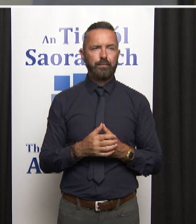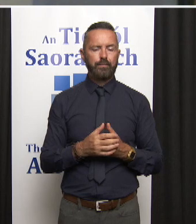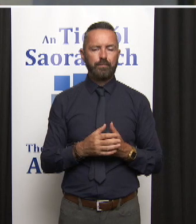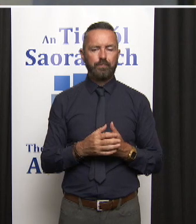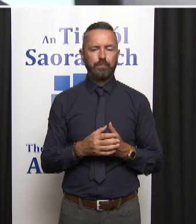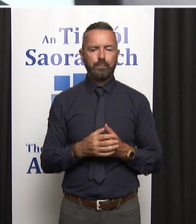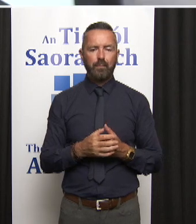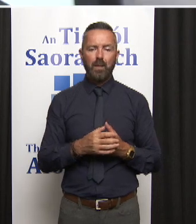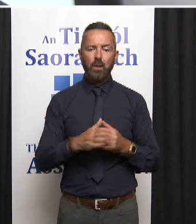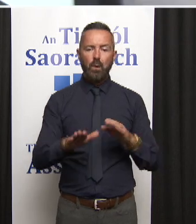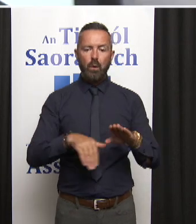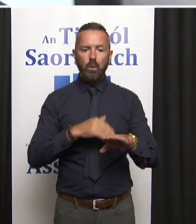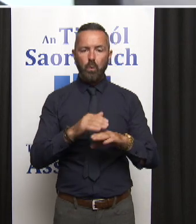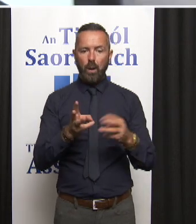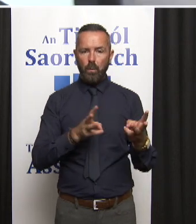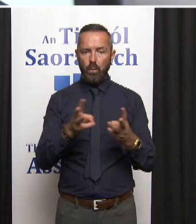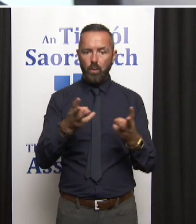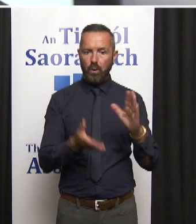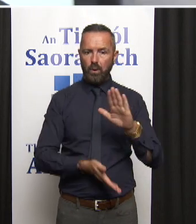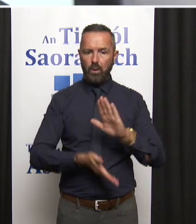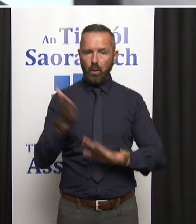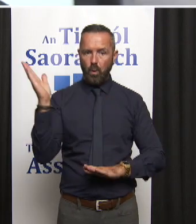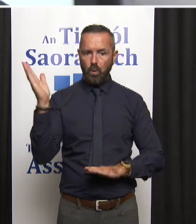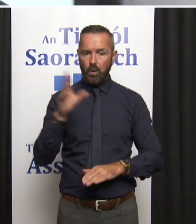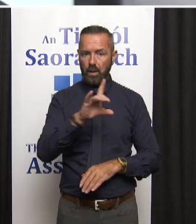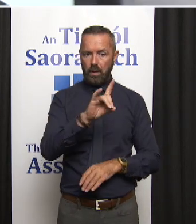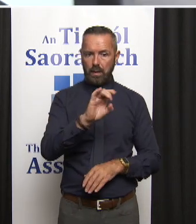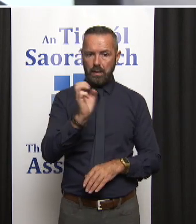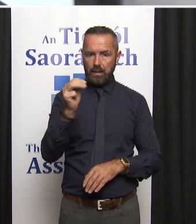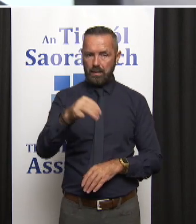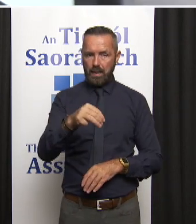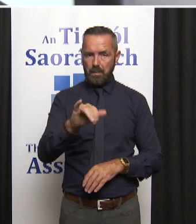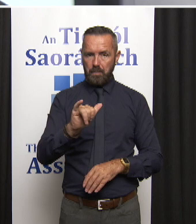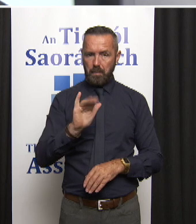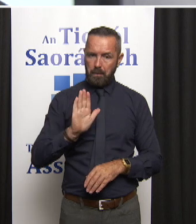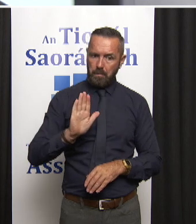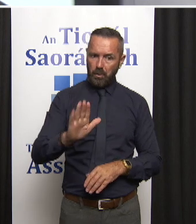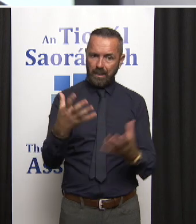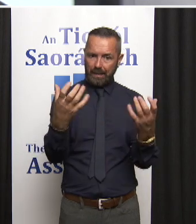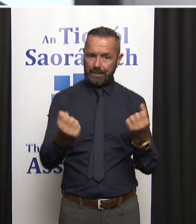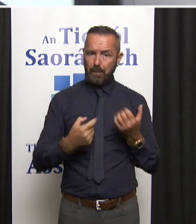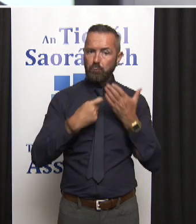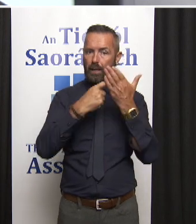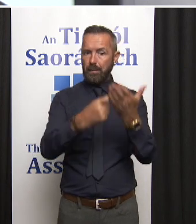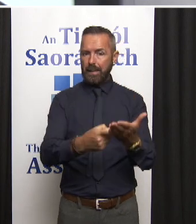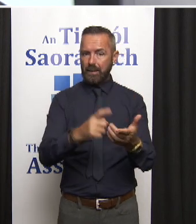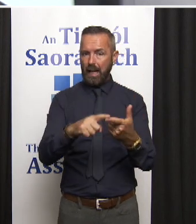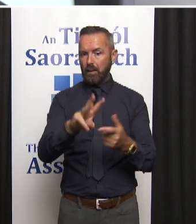highlights? Where would the work go? Would a directly elected mayor be obliged to accept recommendations, and if so,